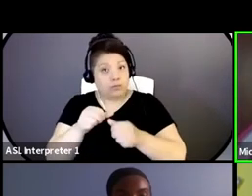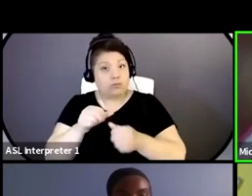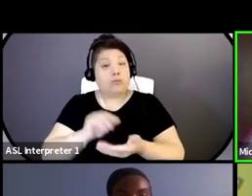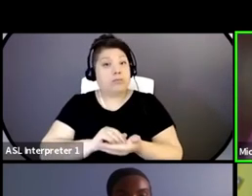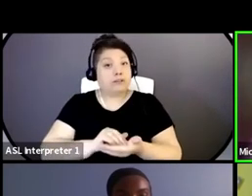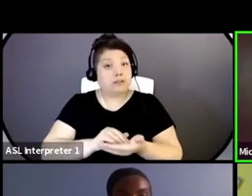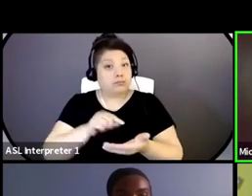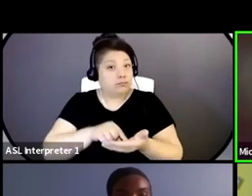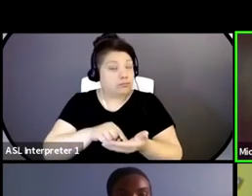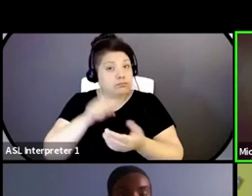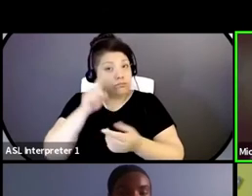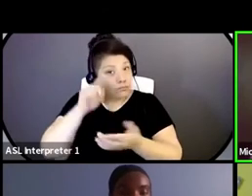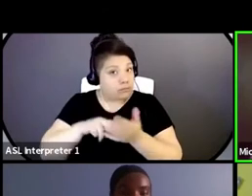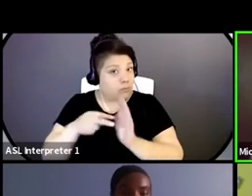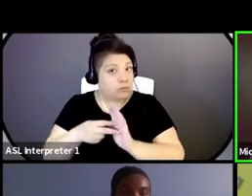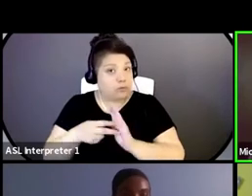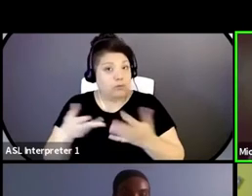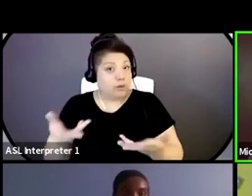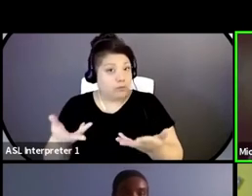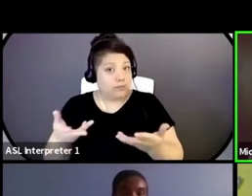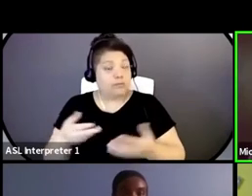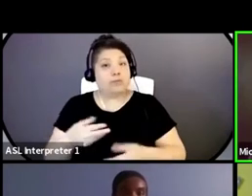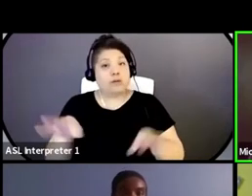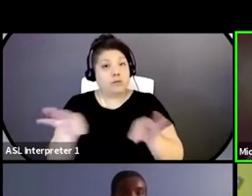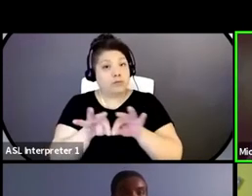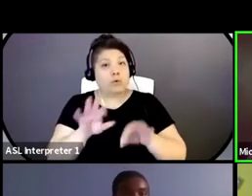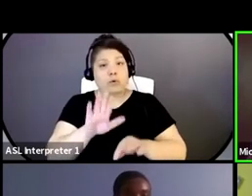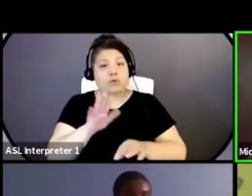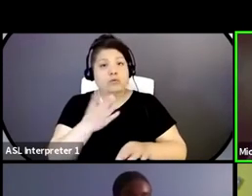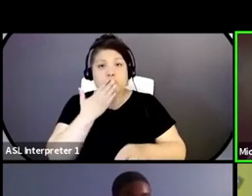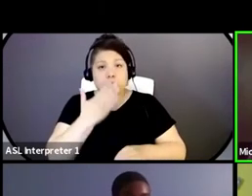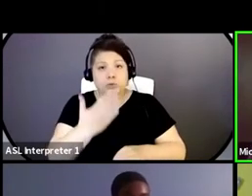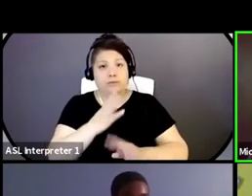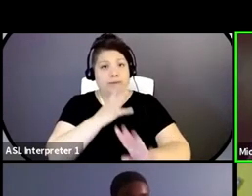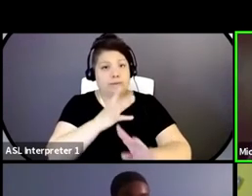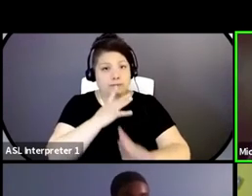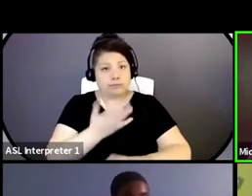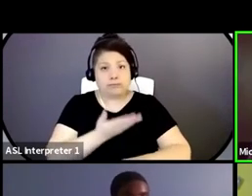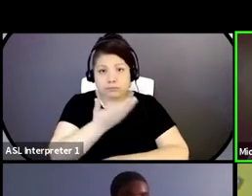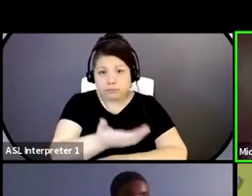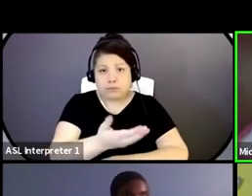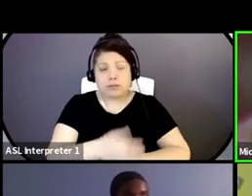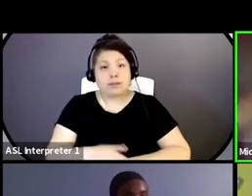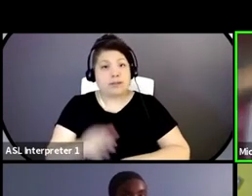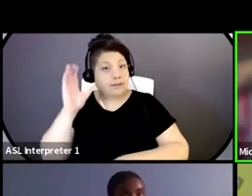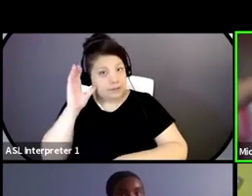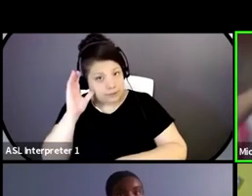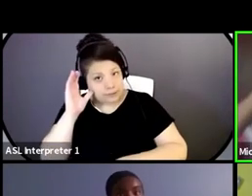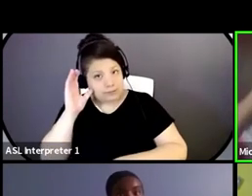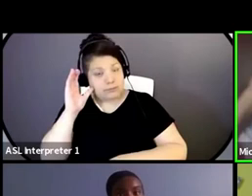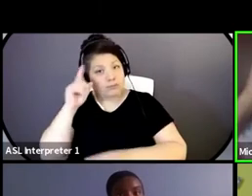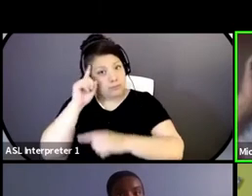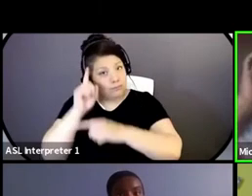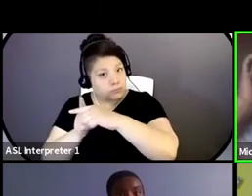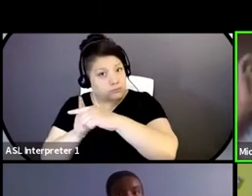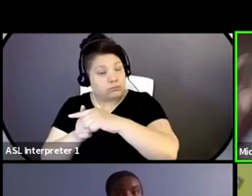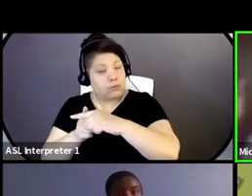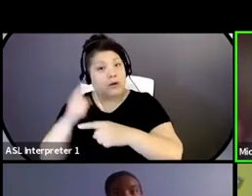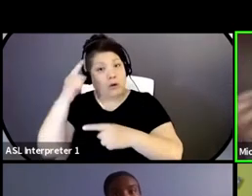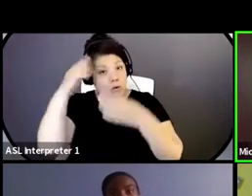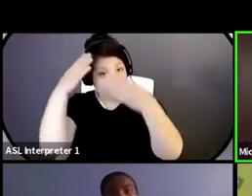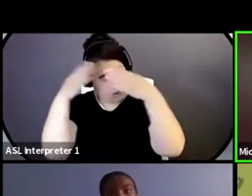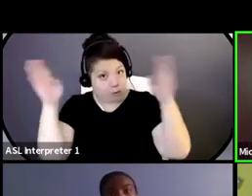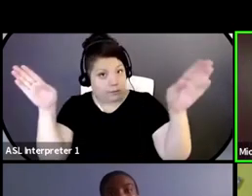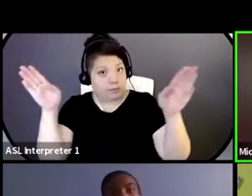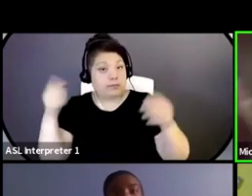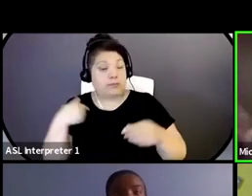and that's to be able to speak in a good way, hear in a good way, keep your mind open,